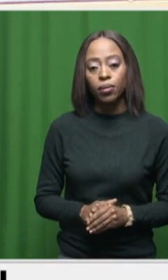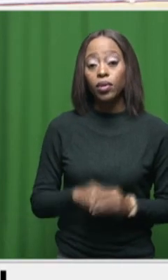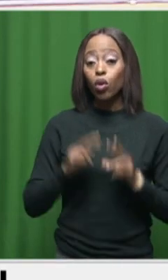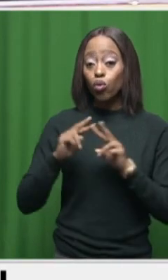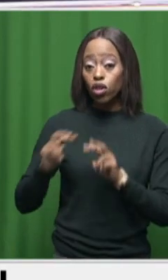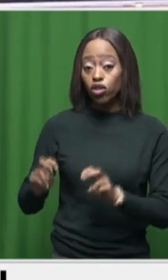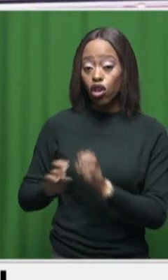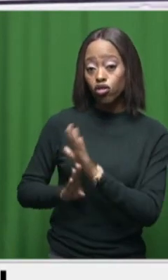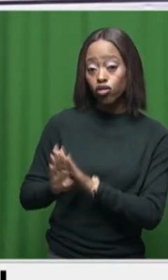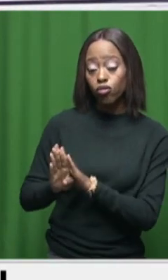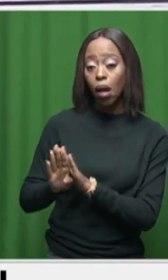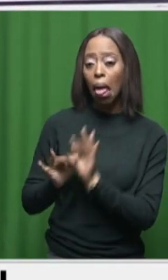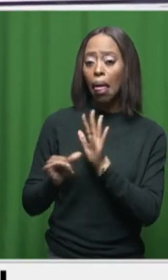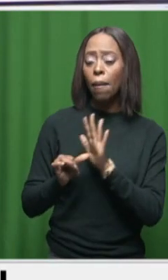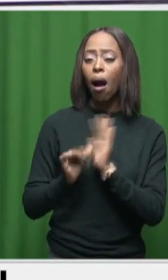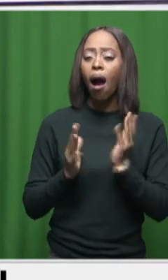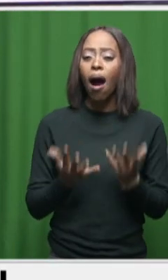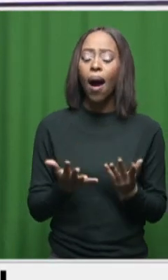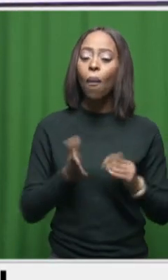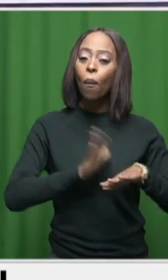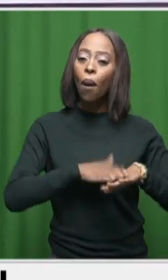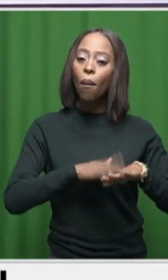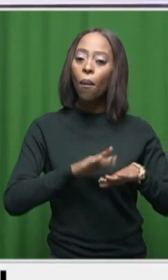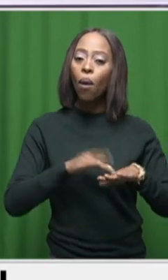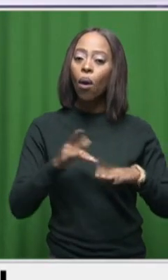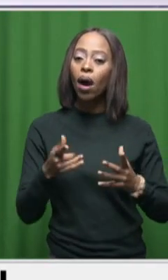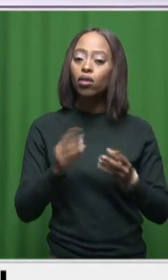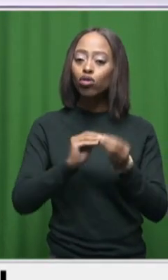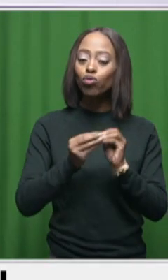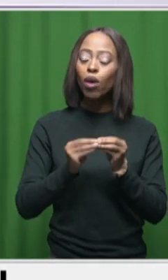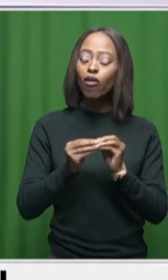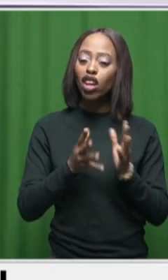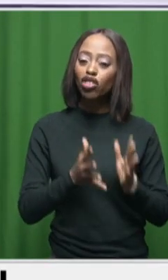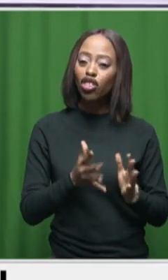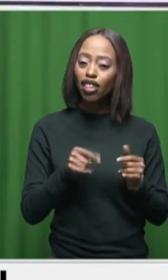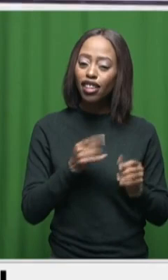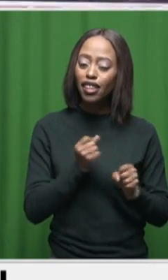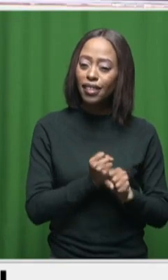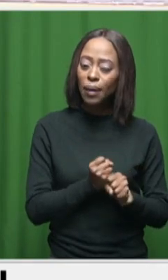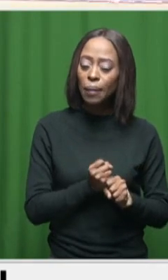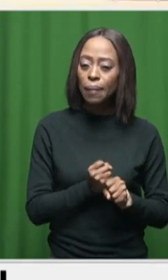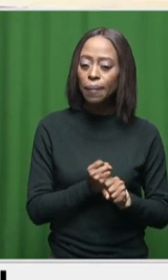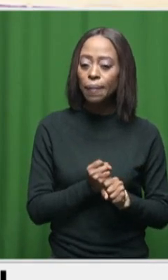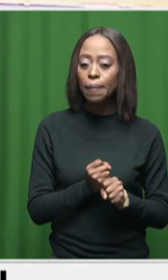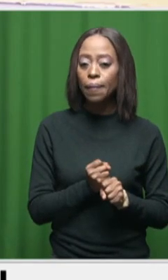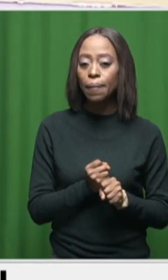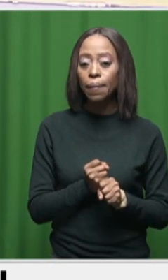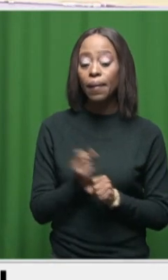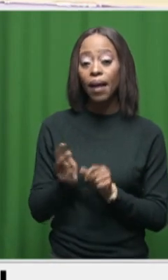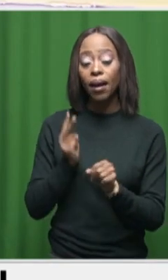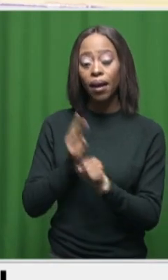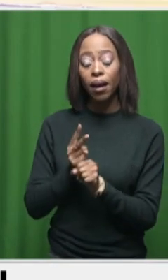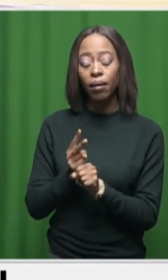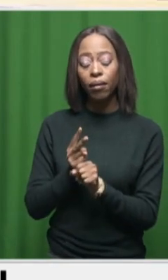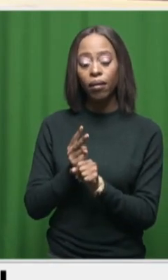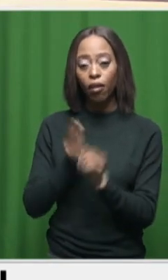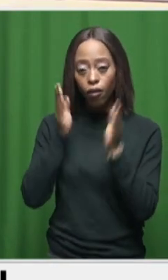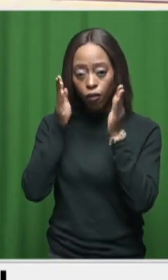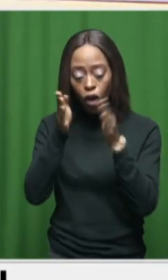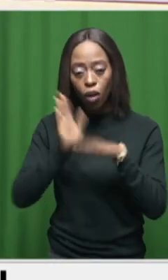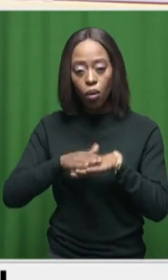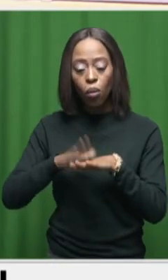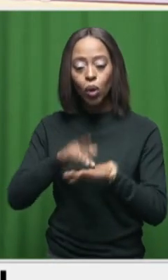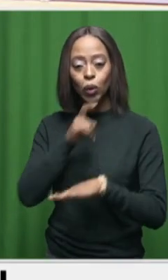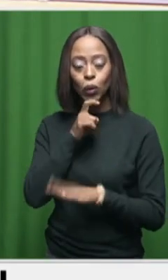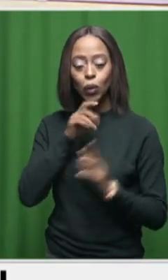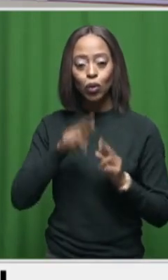research and development will be important, particularly for abrasive manufacturers, at least in this year. I think if we once again have a look at utilization